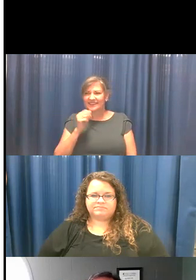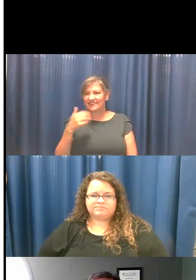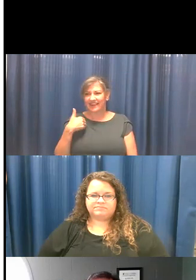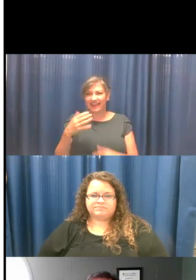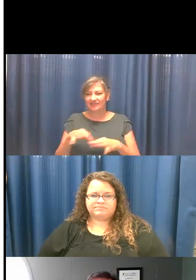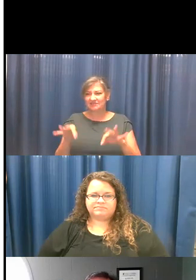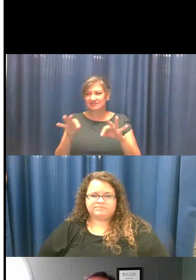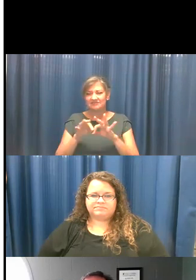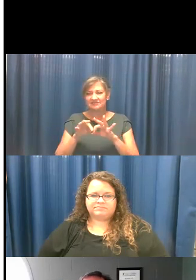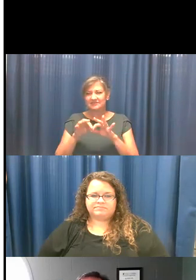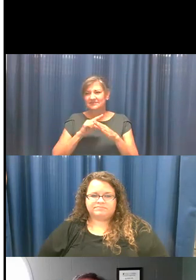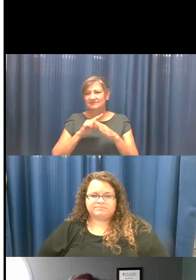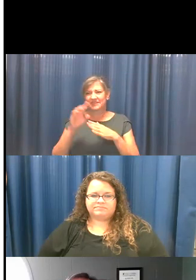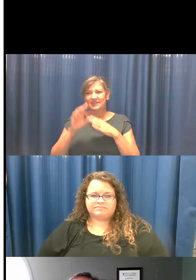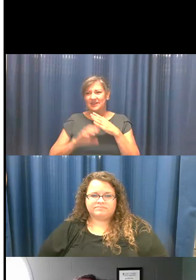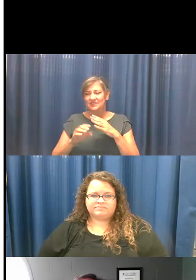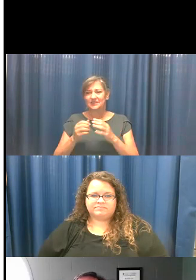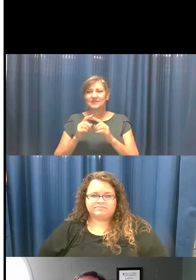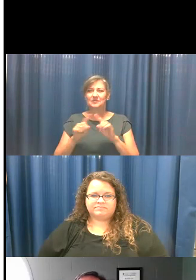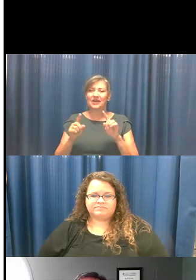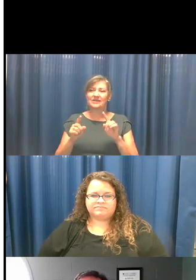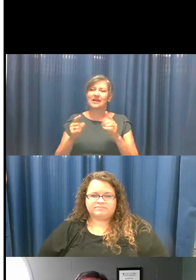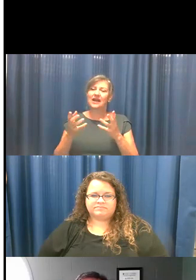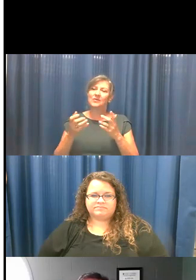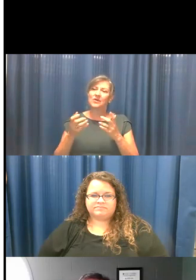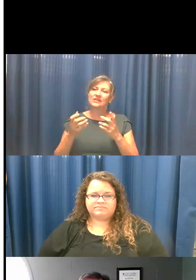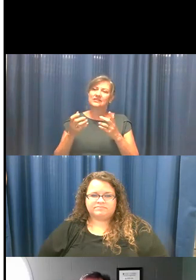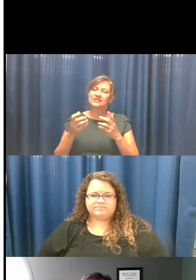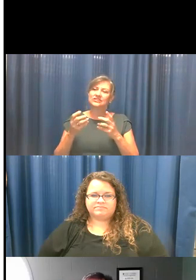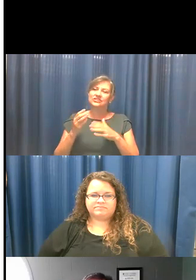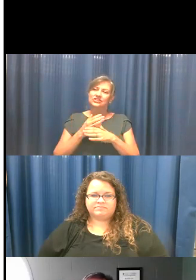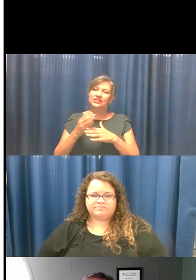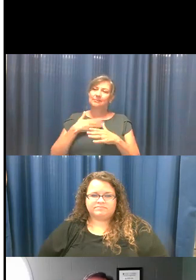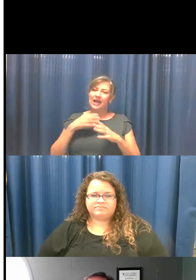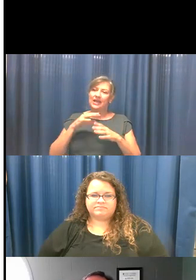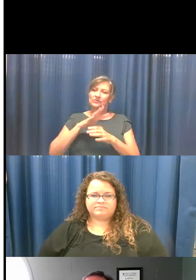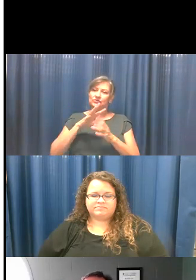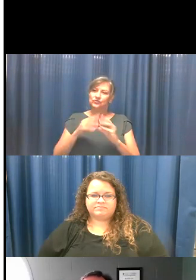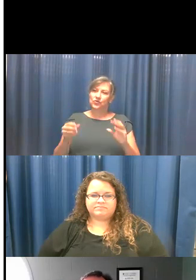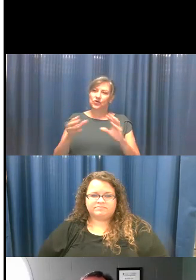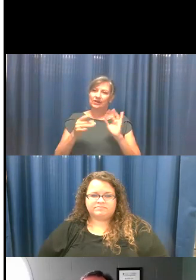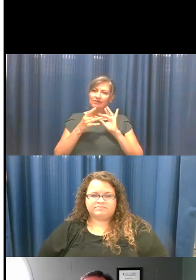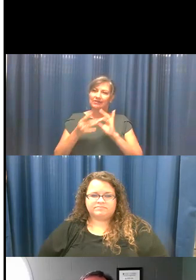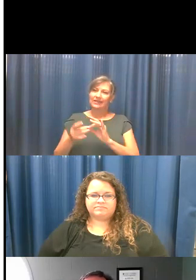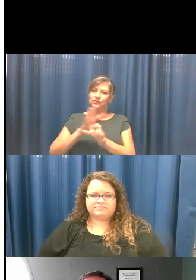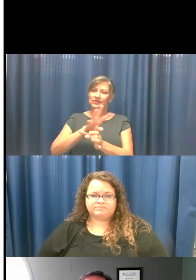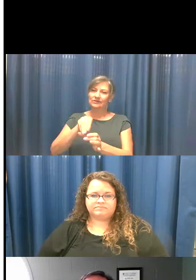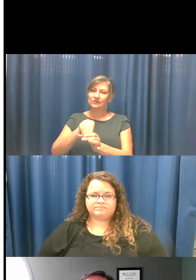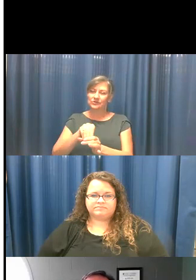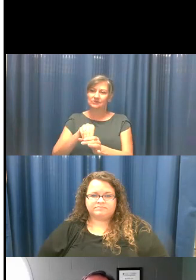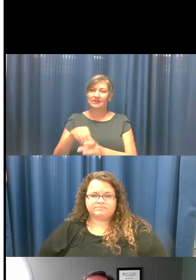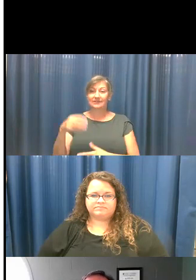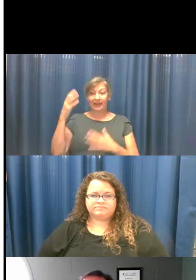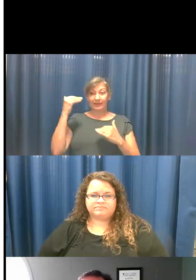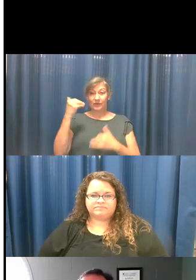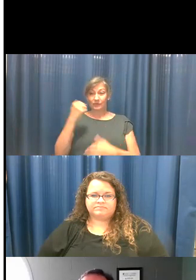significant consequences, but I want to share my story about inclusion with you, because I hope that in sharing